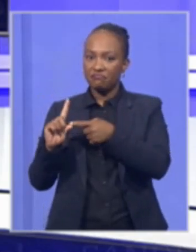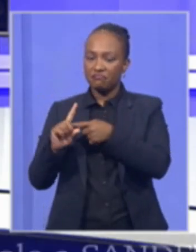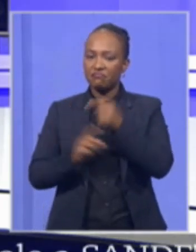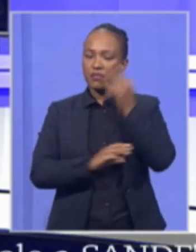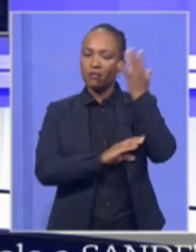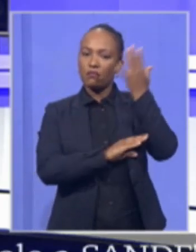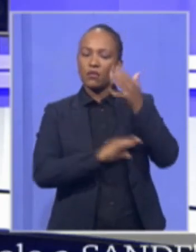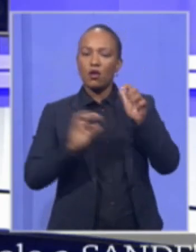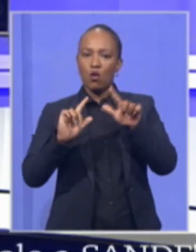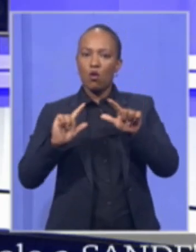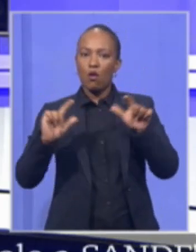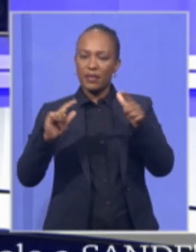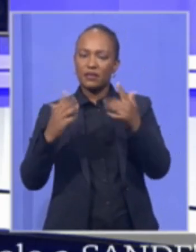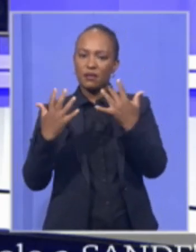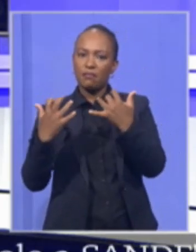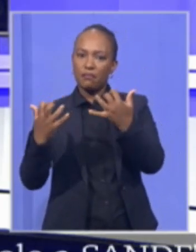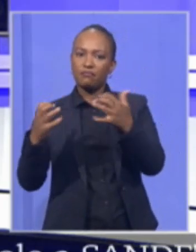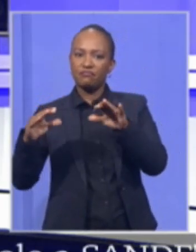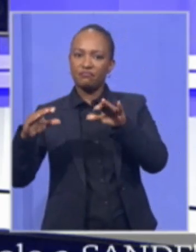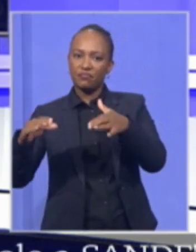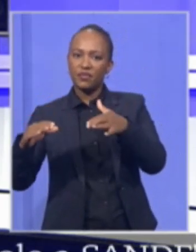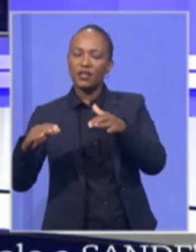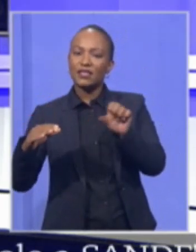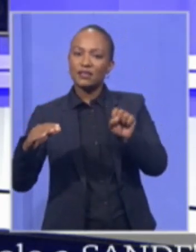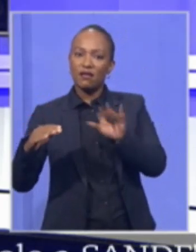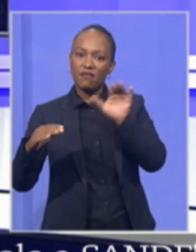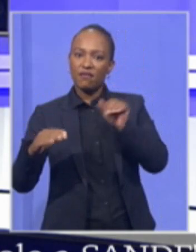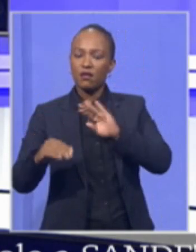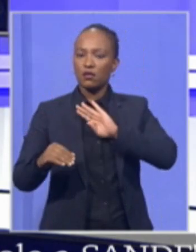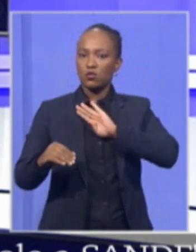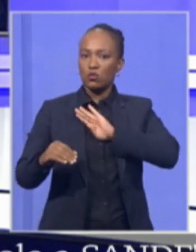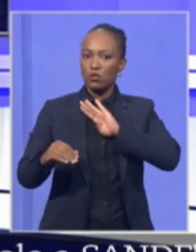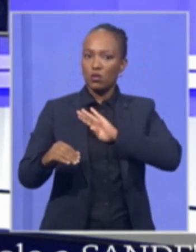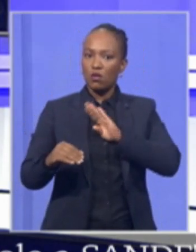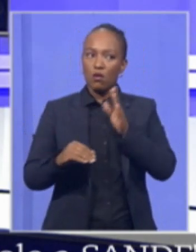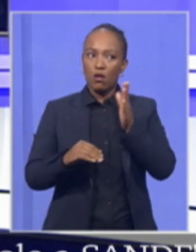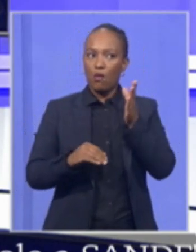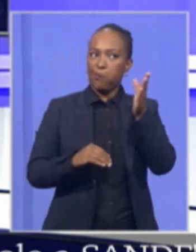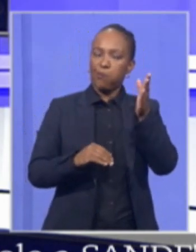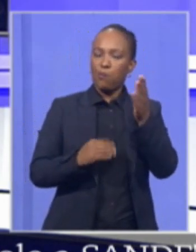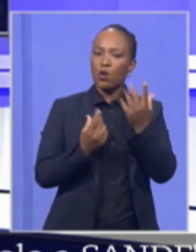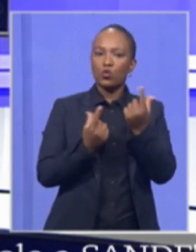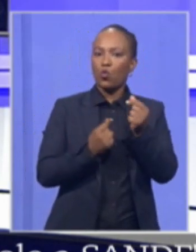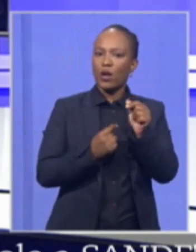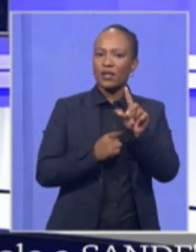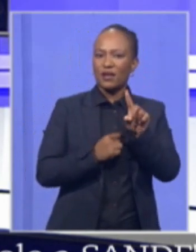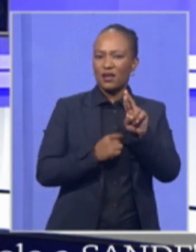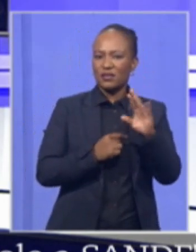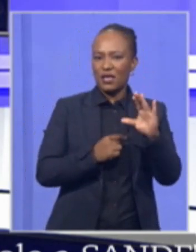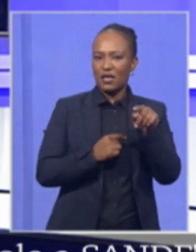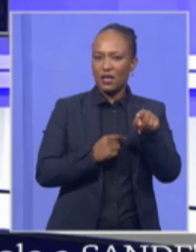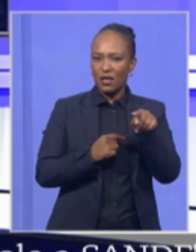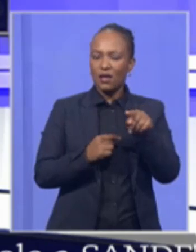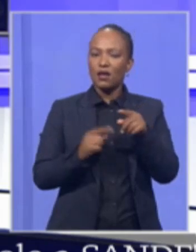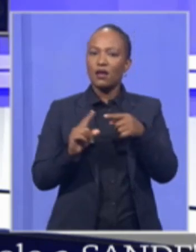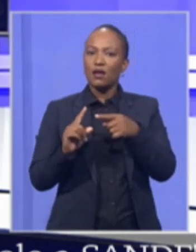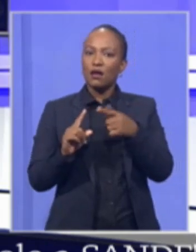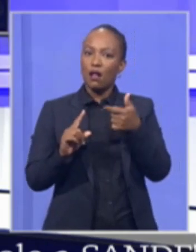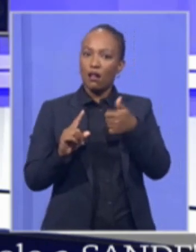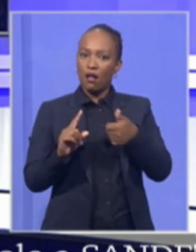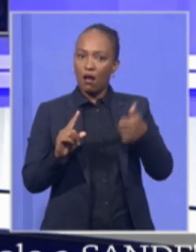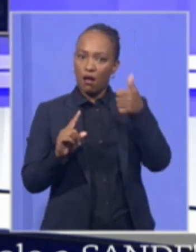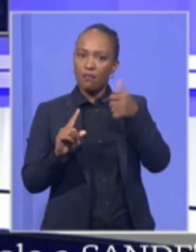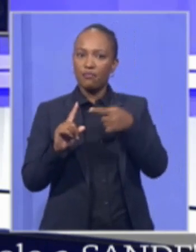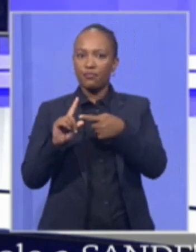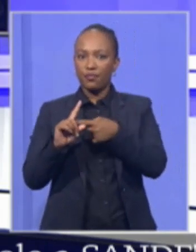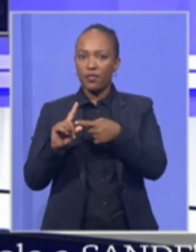ka ga seo Sešole sa naga ya Afrika Borwa se se dirago ka DRC go le bjalo molaodi mogolo wa Sešole Rudzane